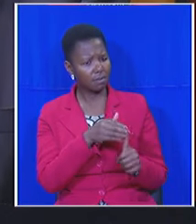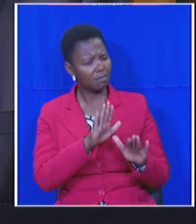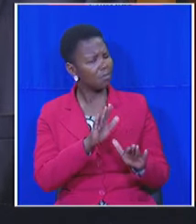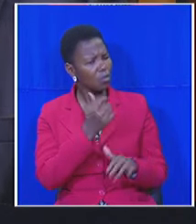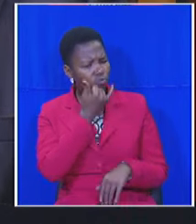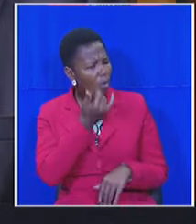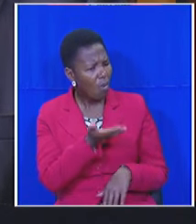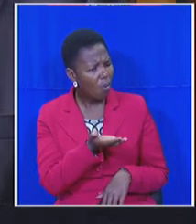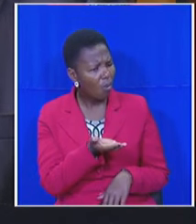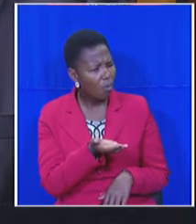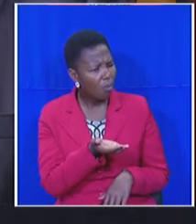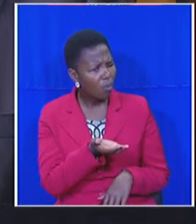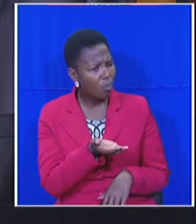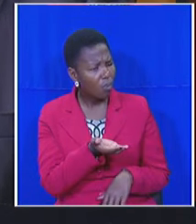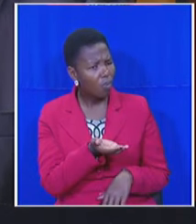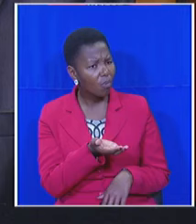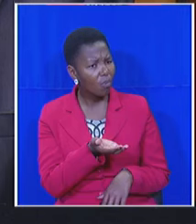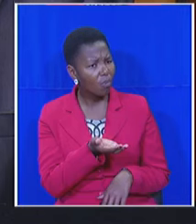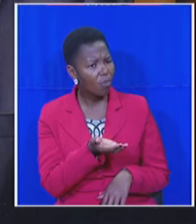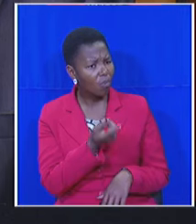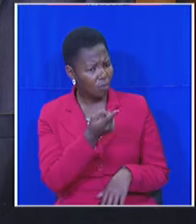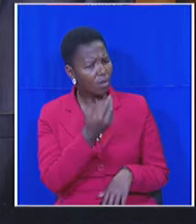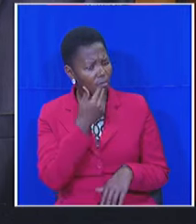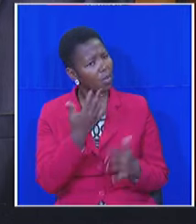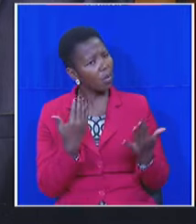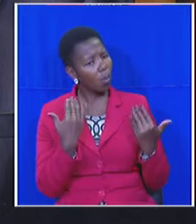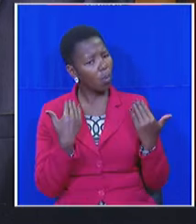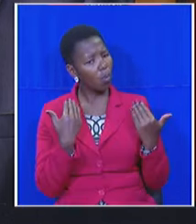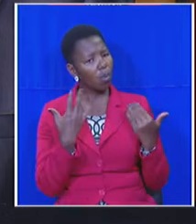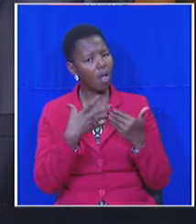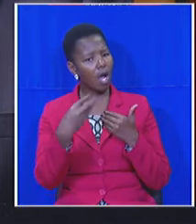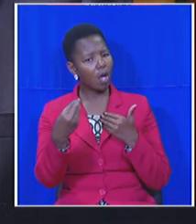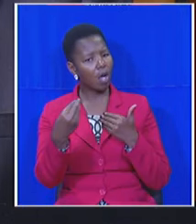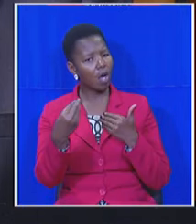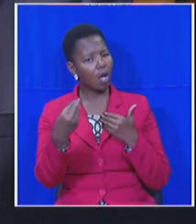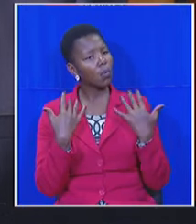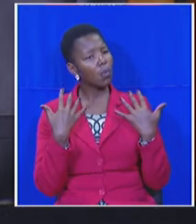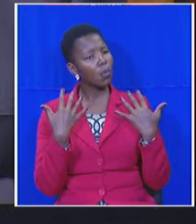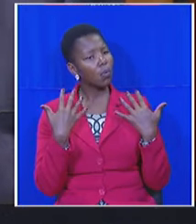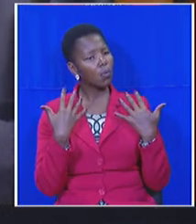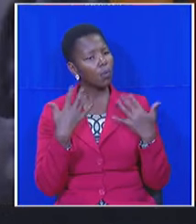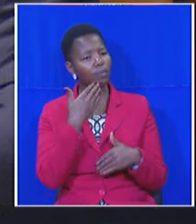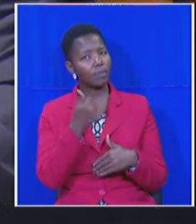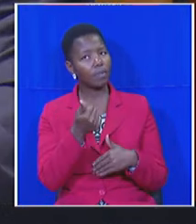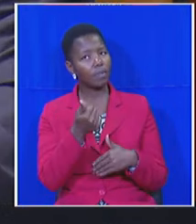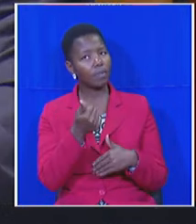wrong with you? Go and cool a little bit somewhere else. You need it badly, it seems.